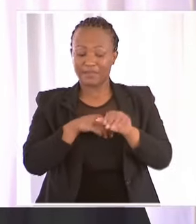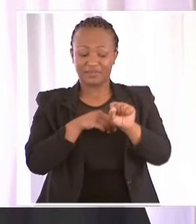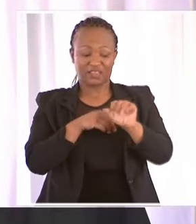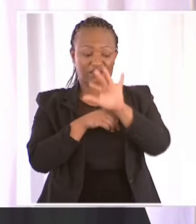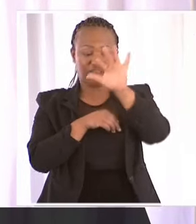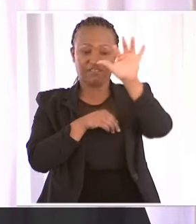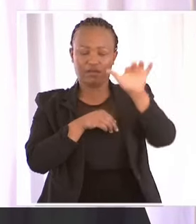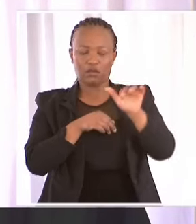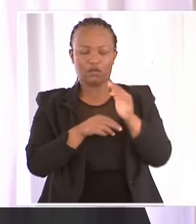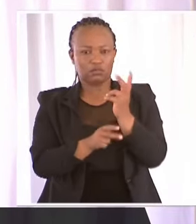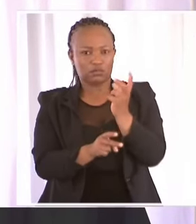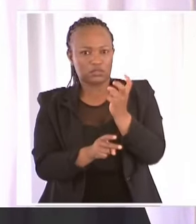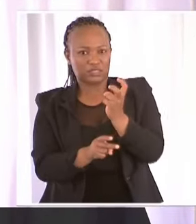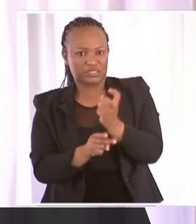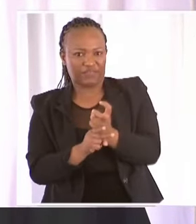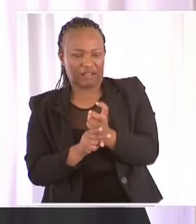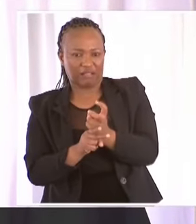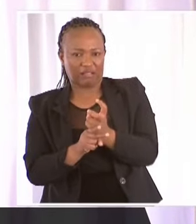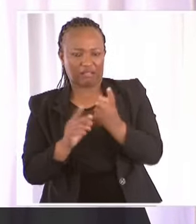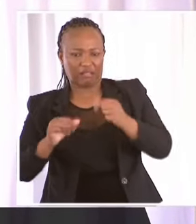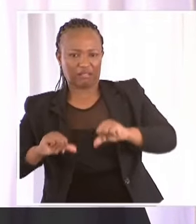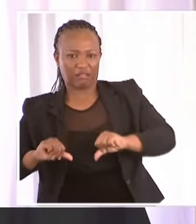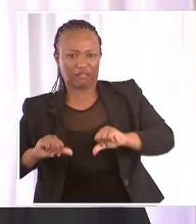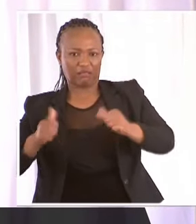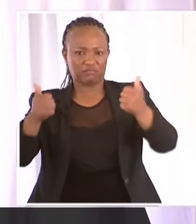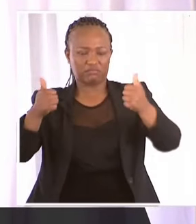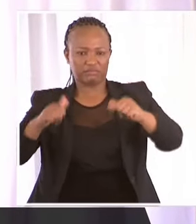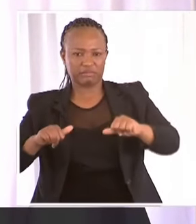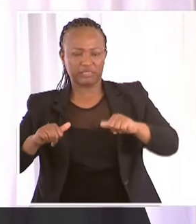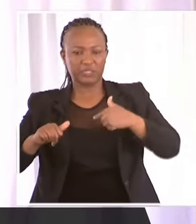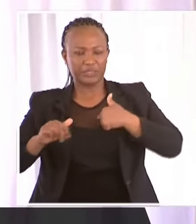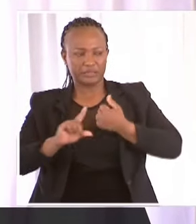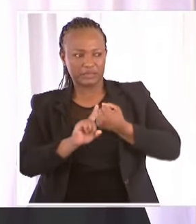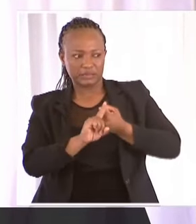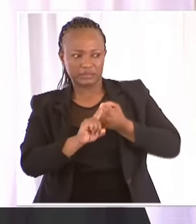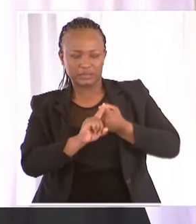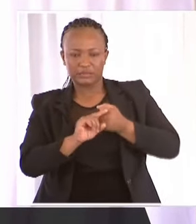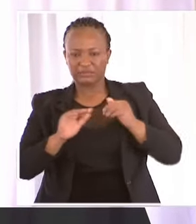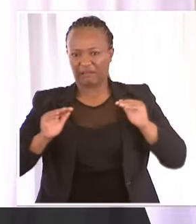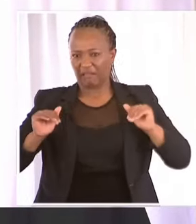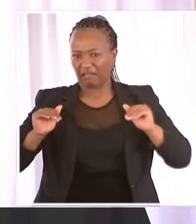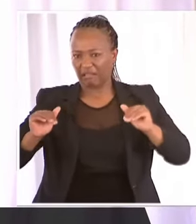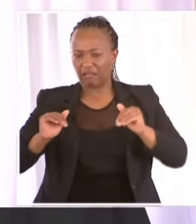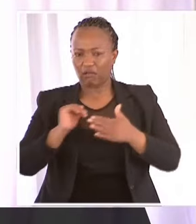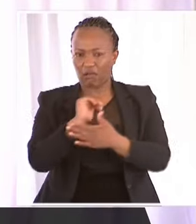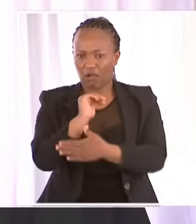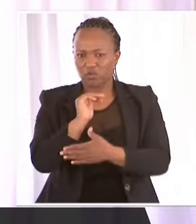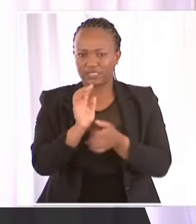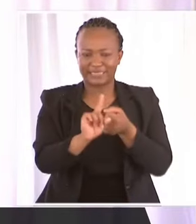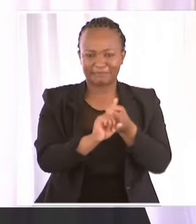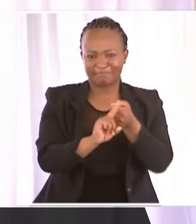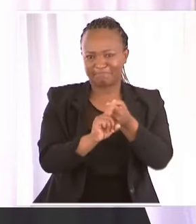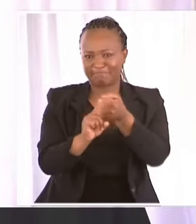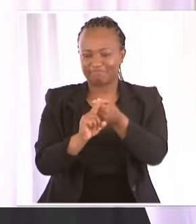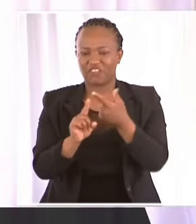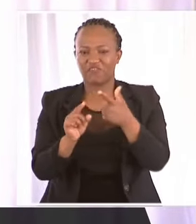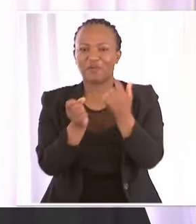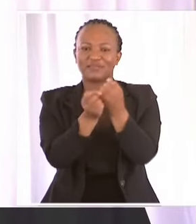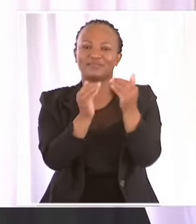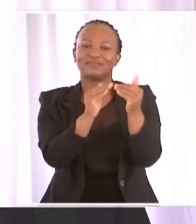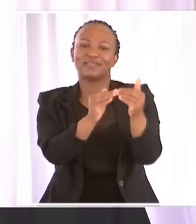struggle, they were able to shepherd our country along the difficult road to